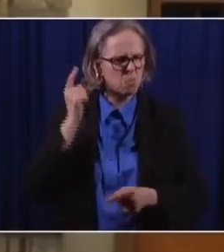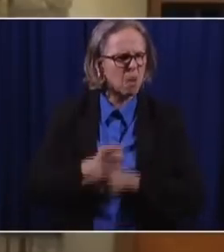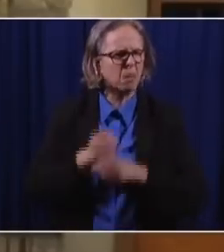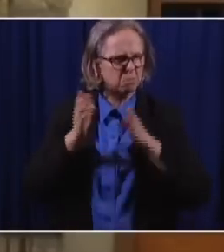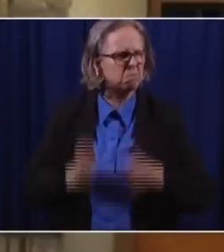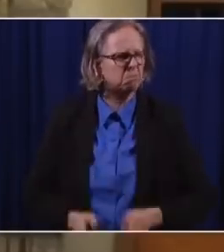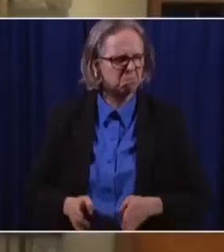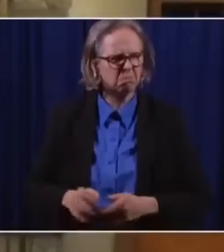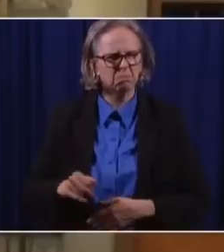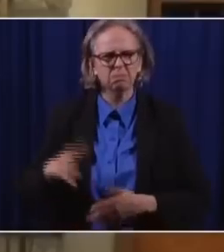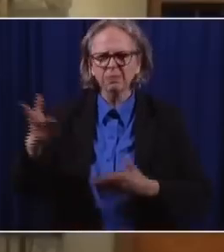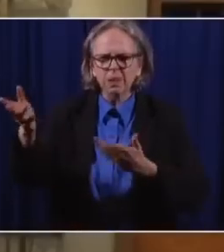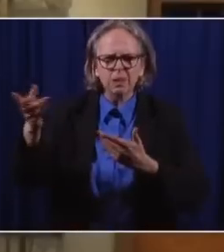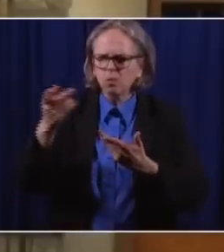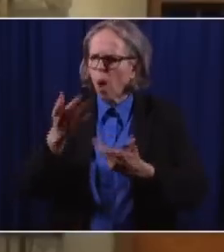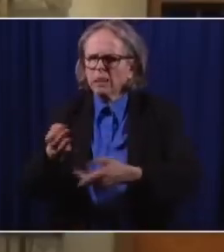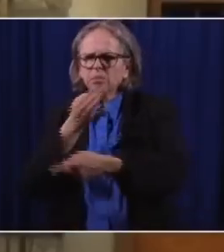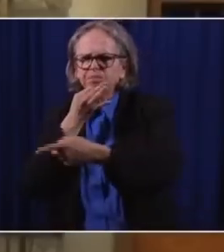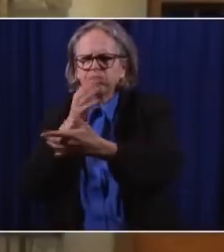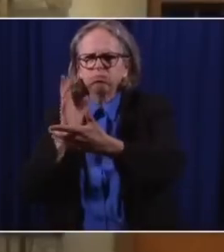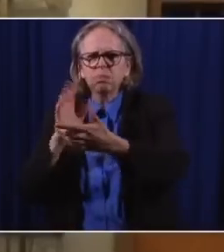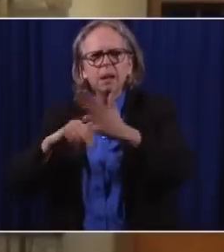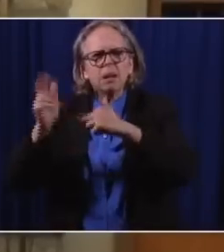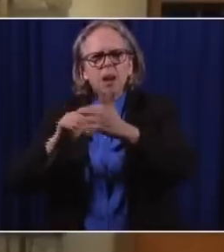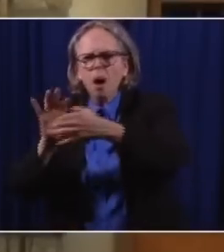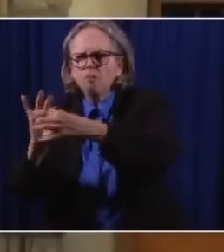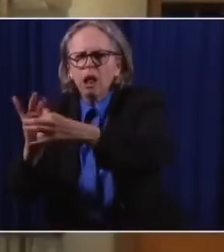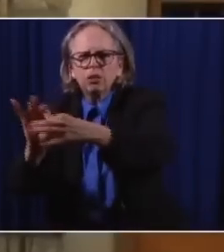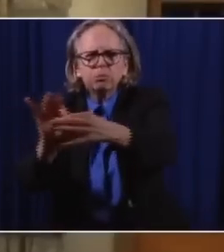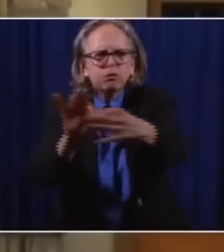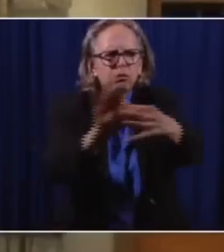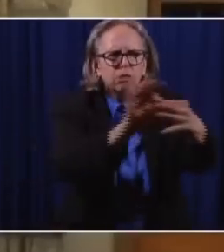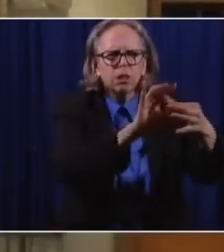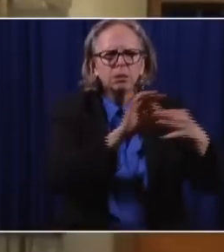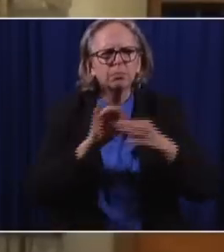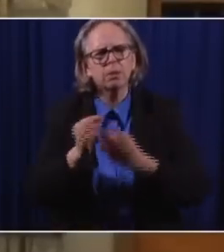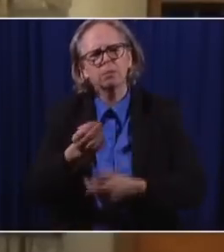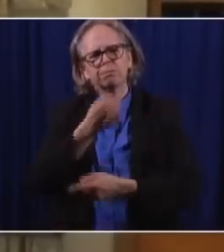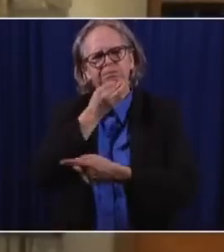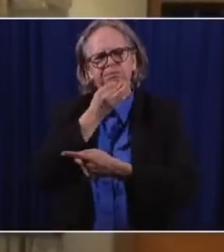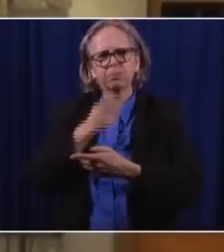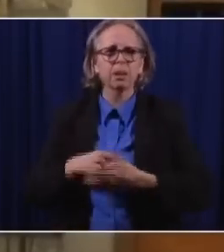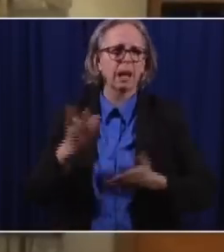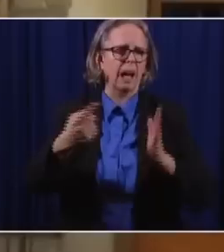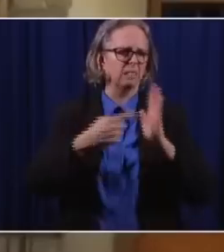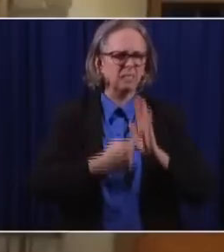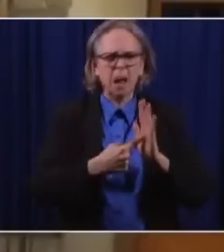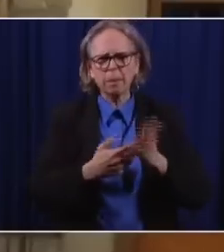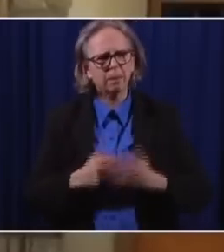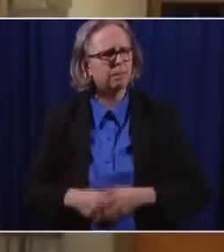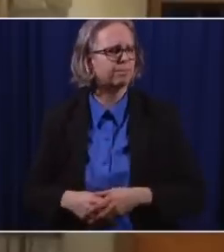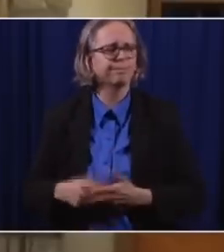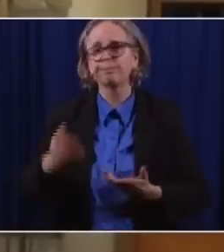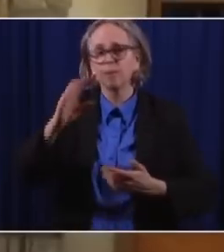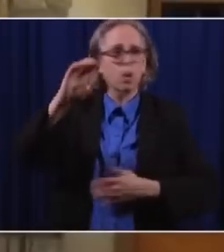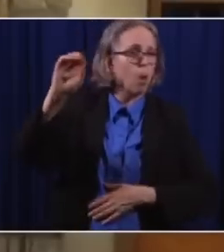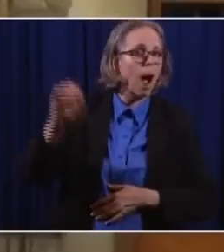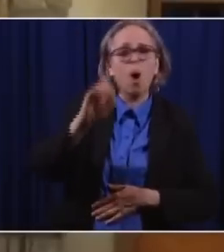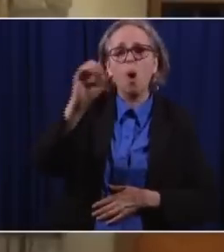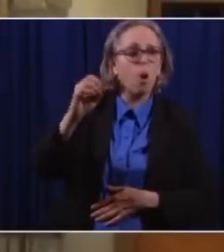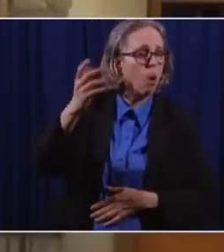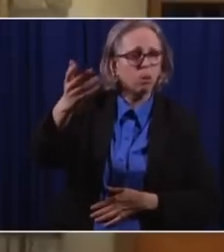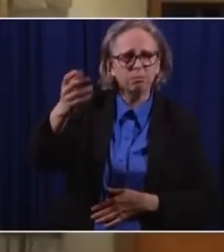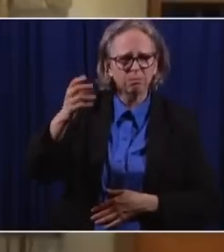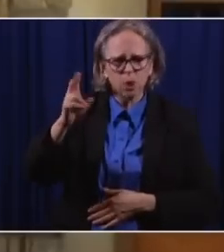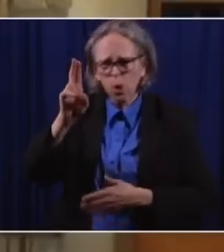improved healthcare delivery in Ohio, including the establishment of Ohio University's Dublin Medical School campus, which